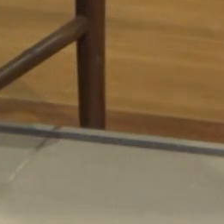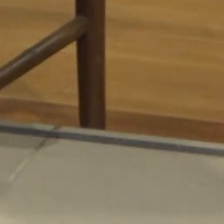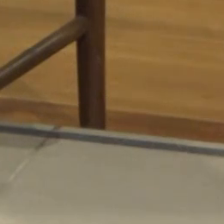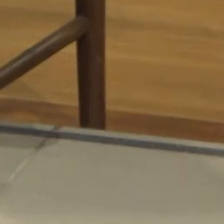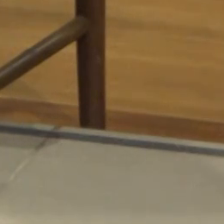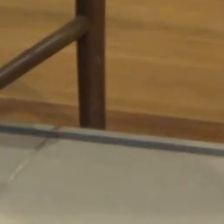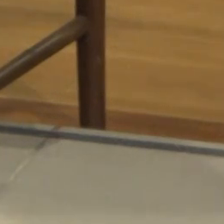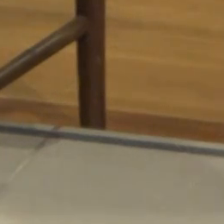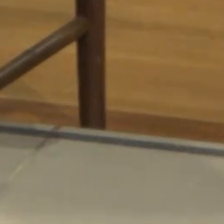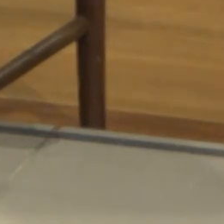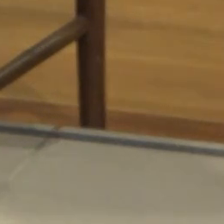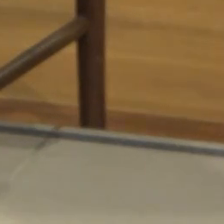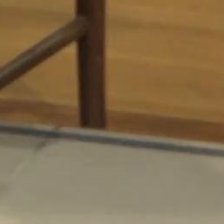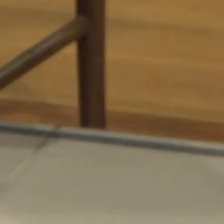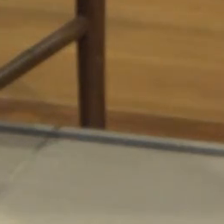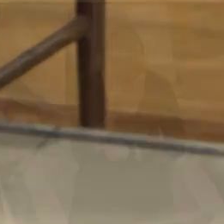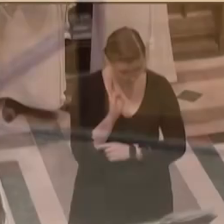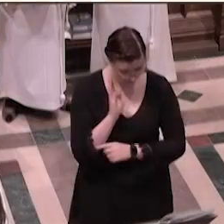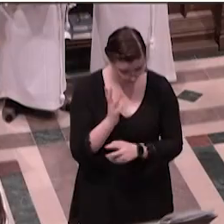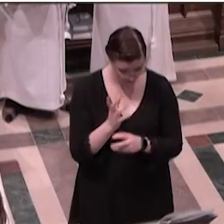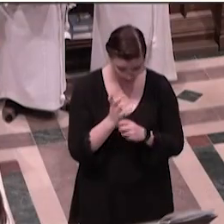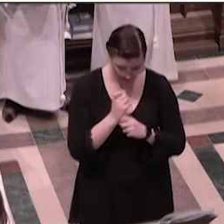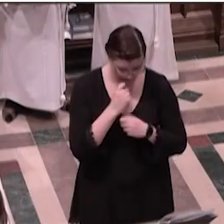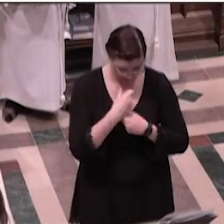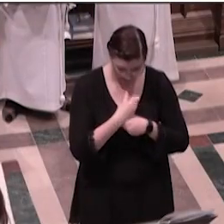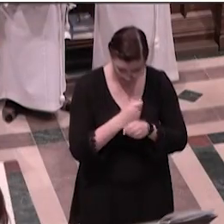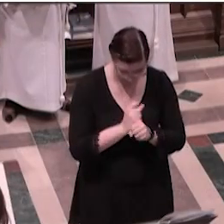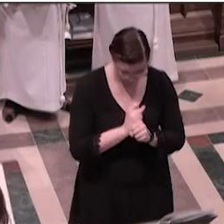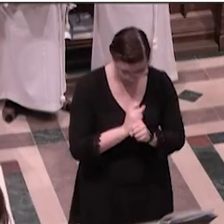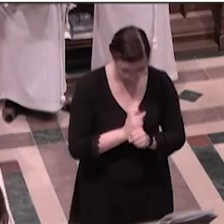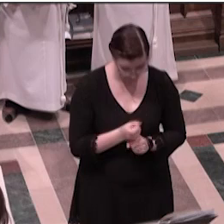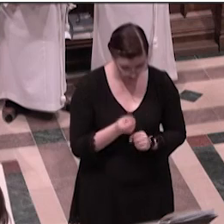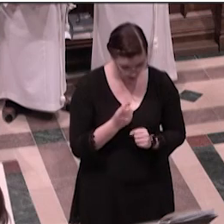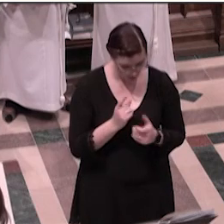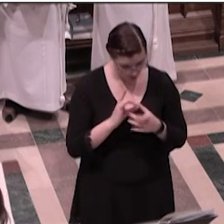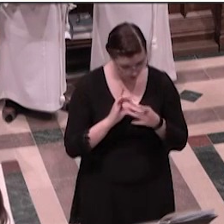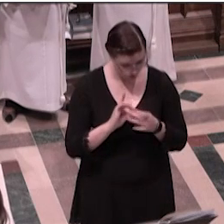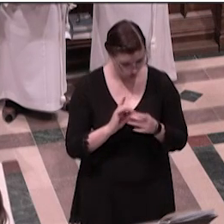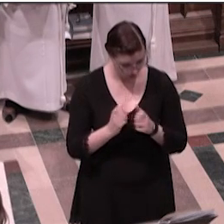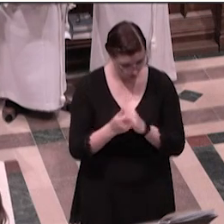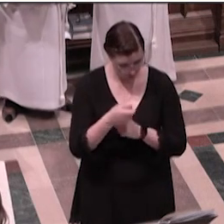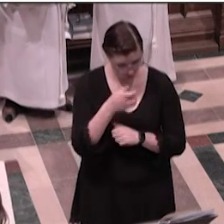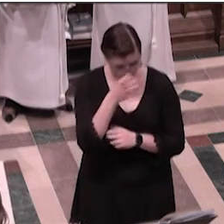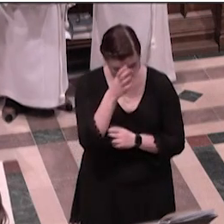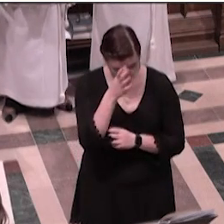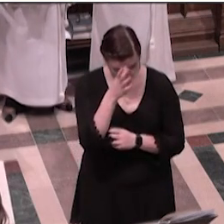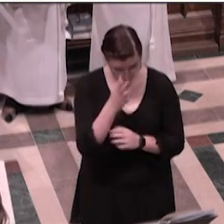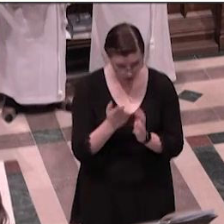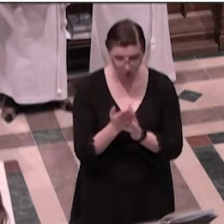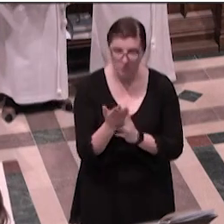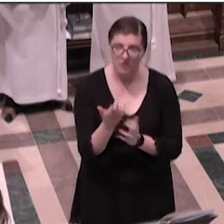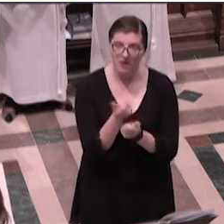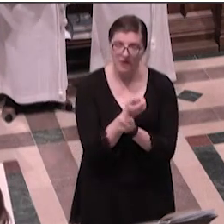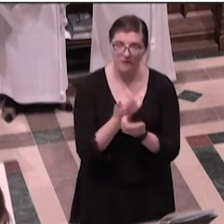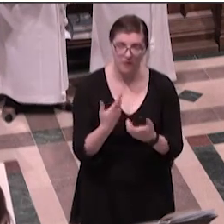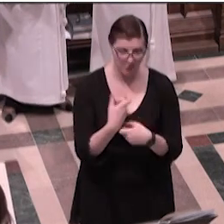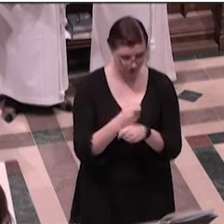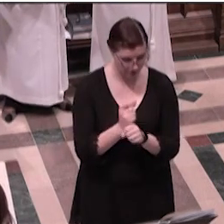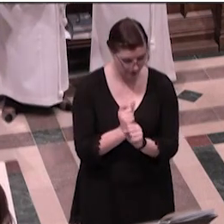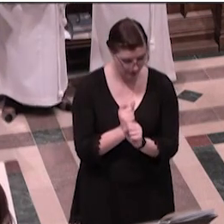true God, begotten, not made, of one being with the Father. Through him all things were